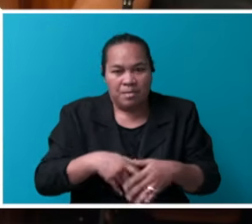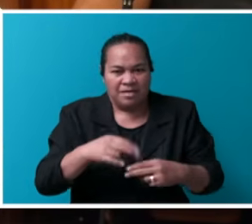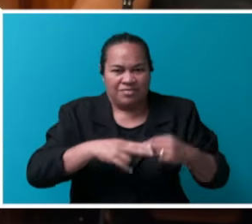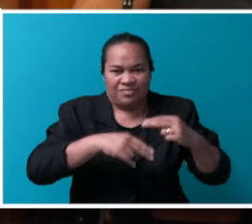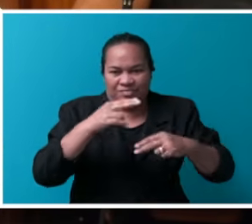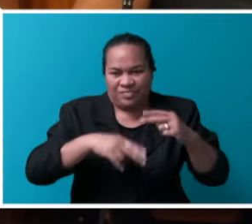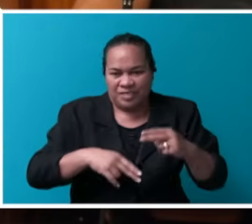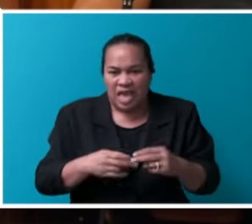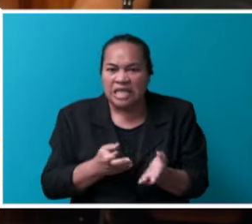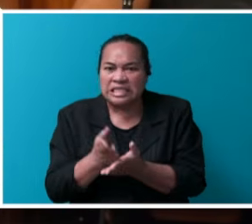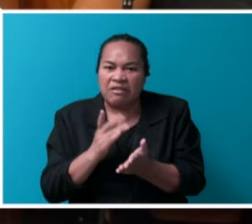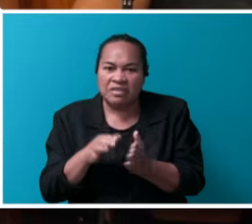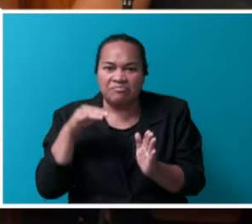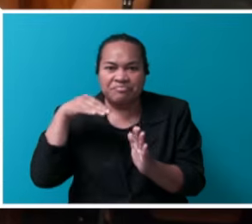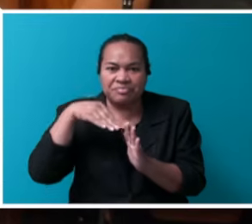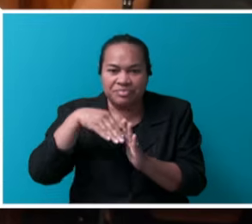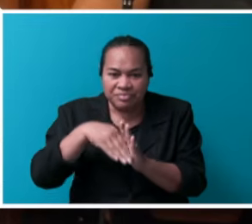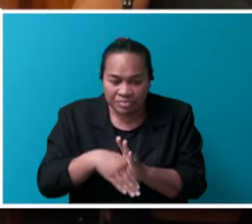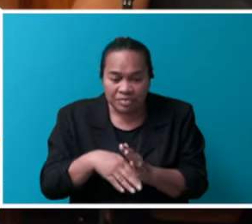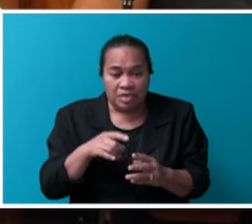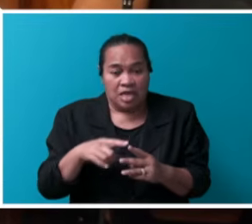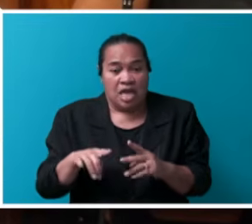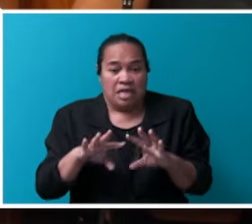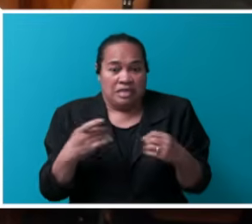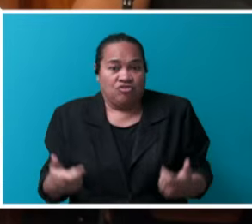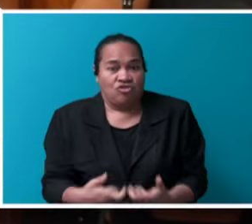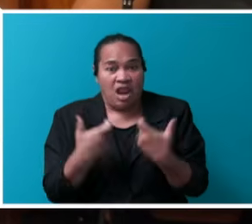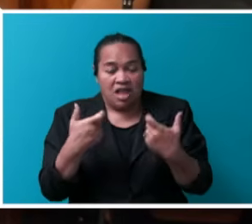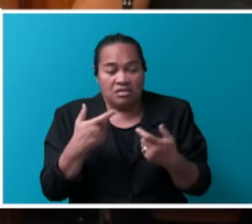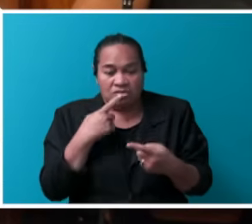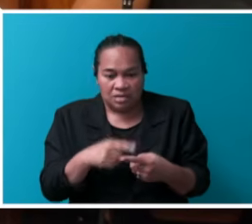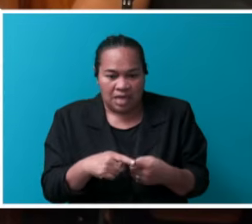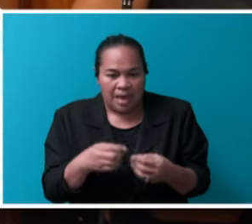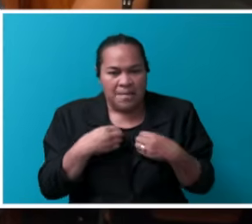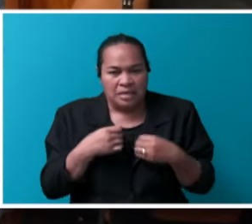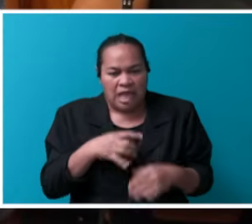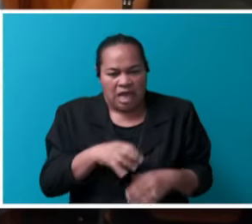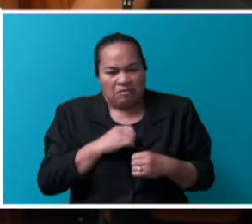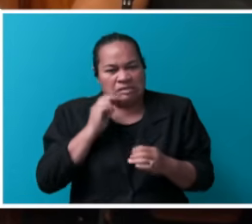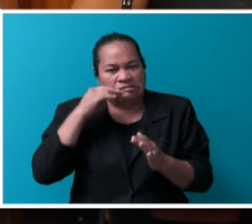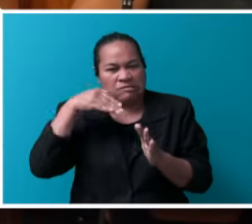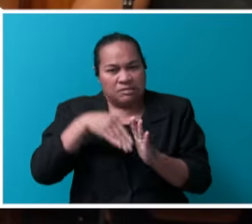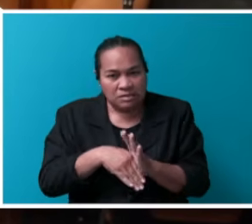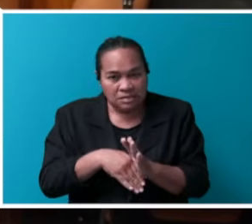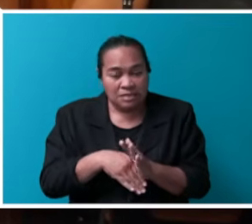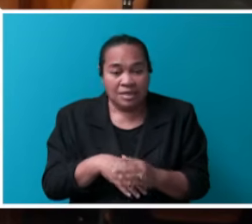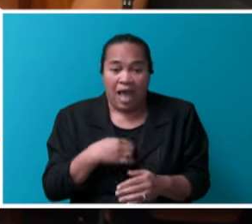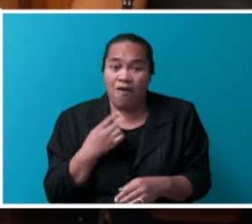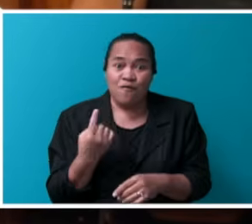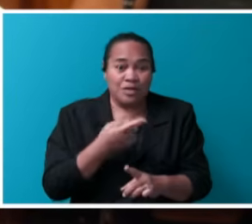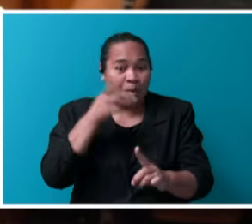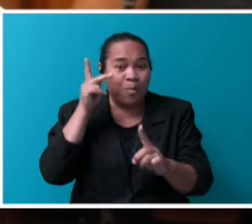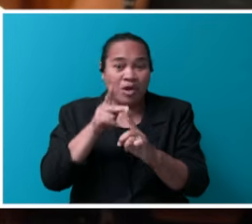delivery had deteriorated. Socio-economic challenges worsened and investor and business confidence had plummeted. Our first priority was